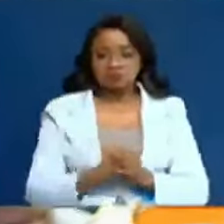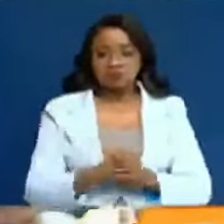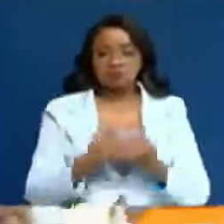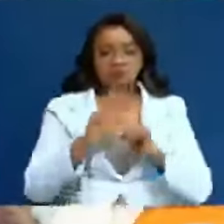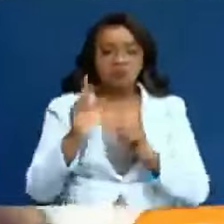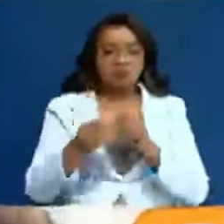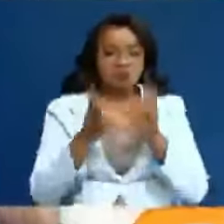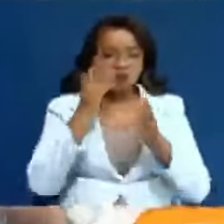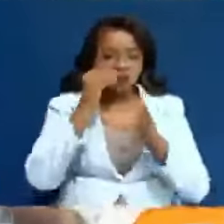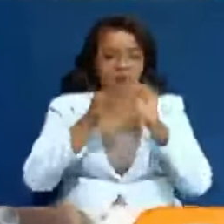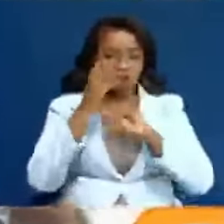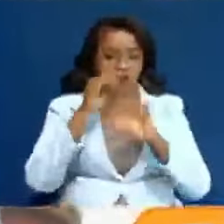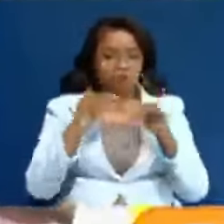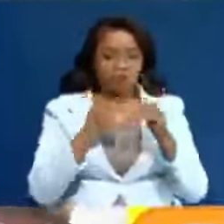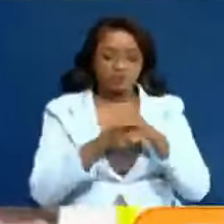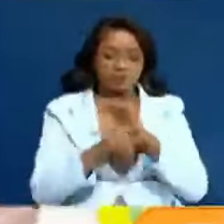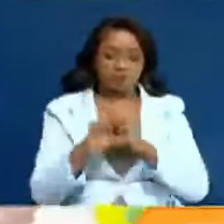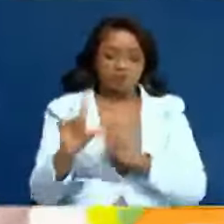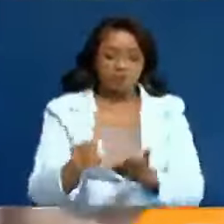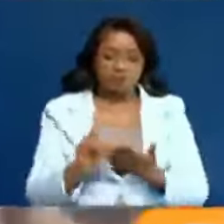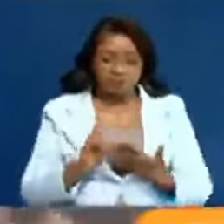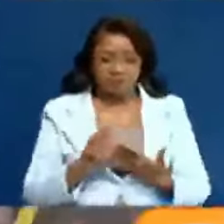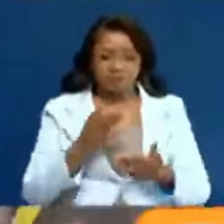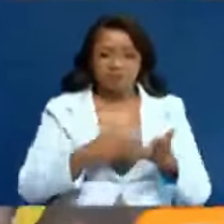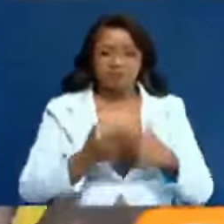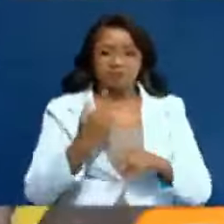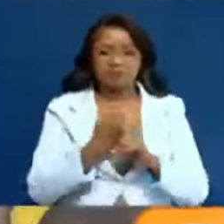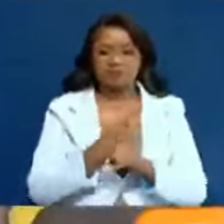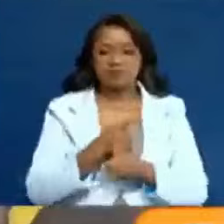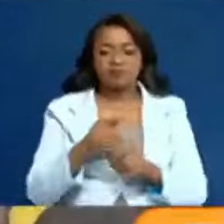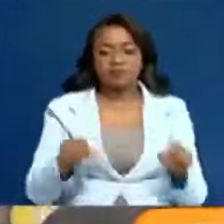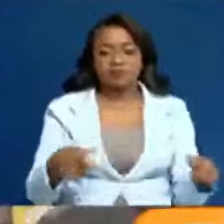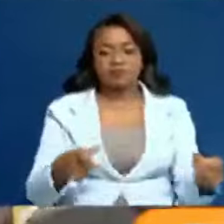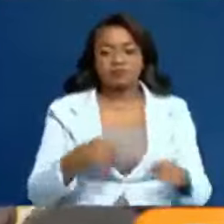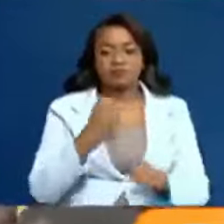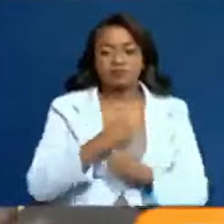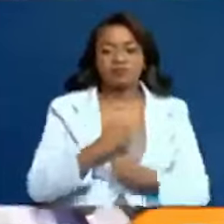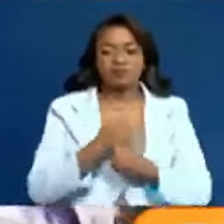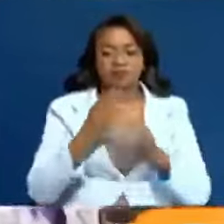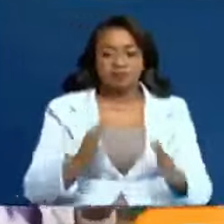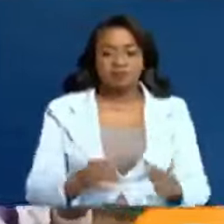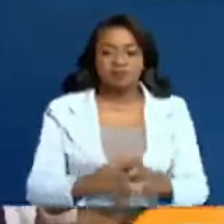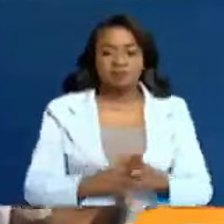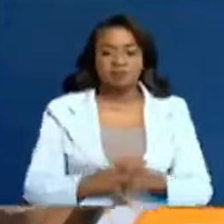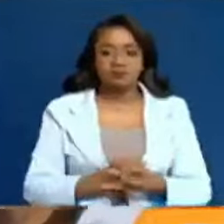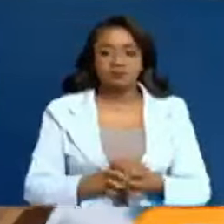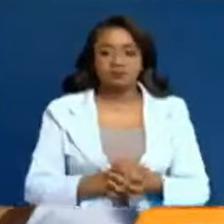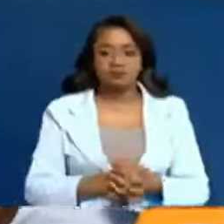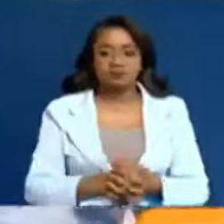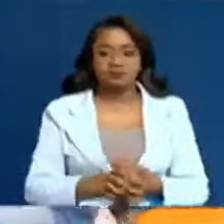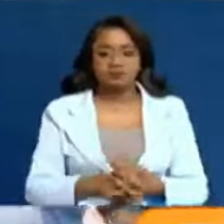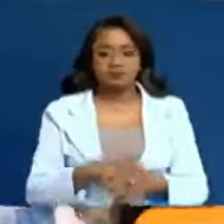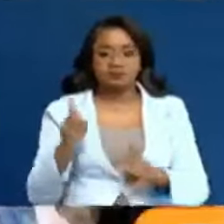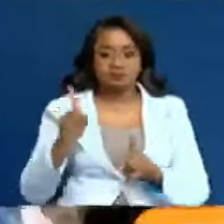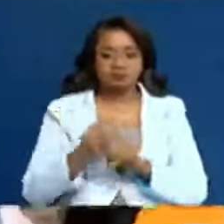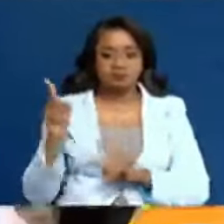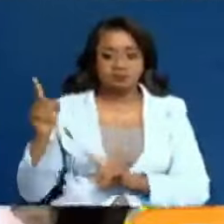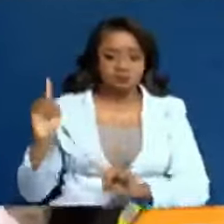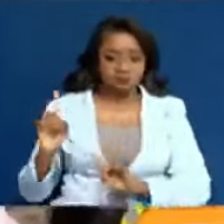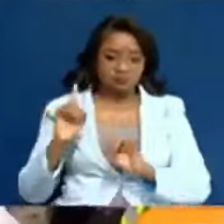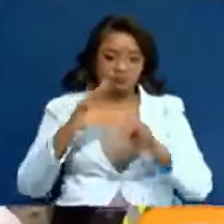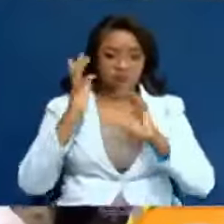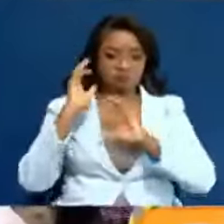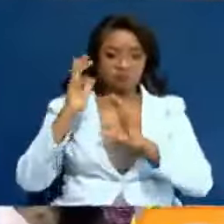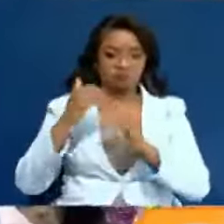Tala as they interacted with Radio Citizens presenters Abdi Munai and Pascal Shanga. The roadshow will head to Kilifi on Friday.